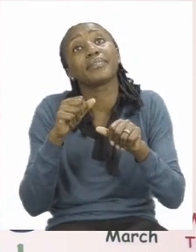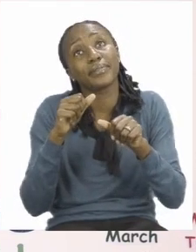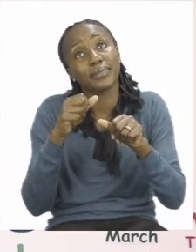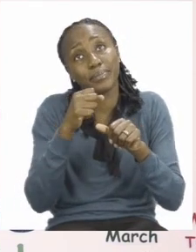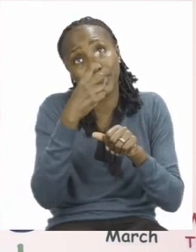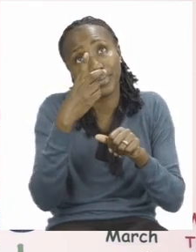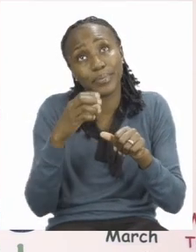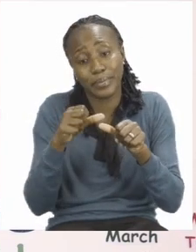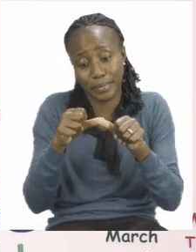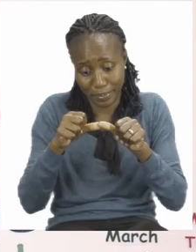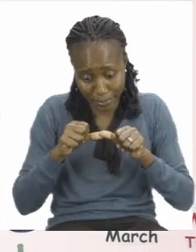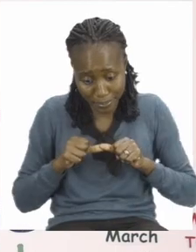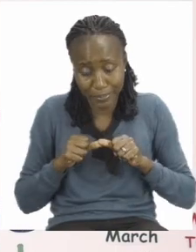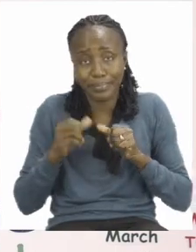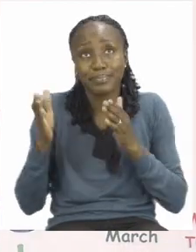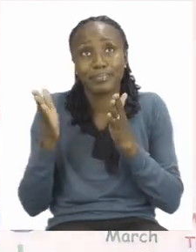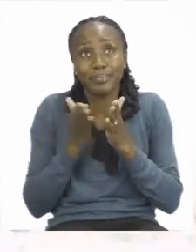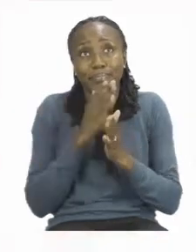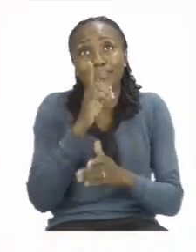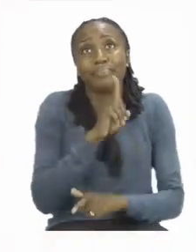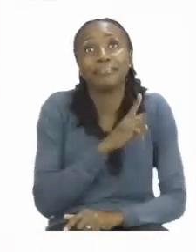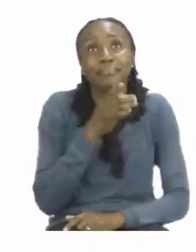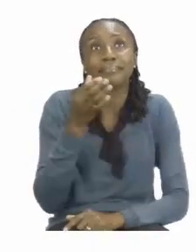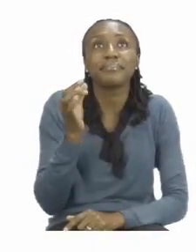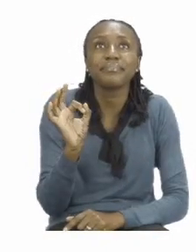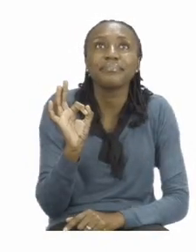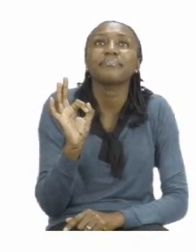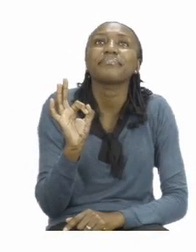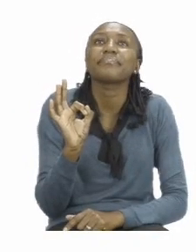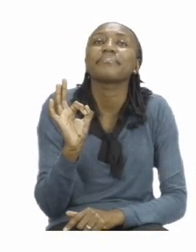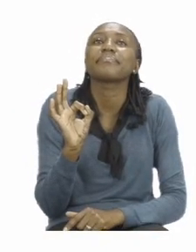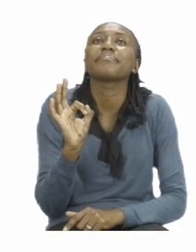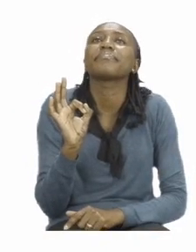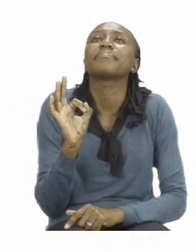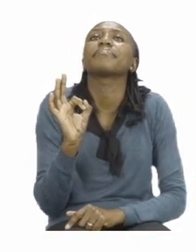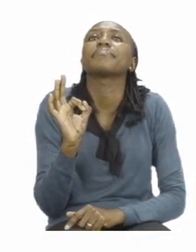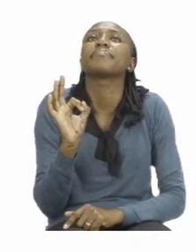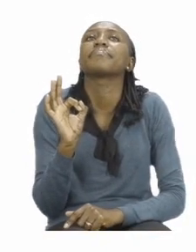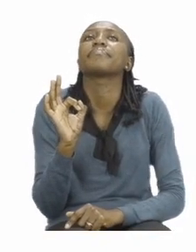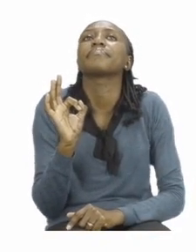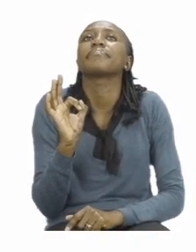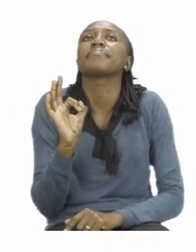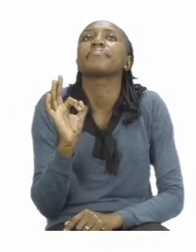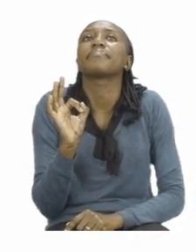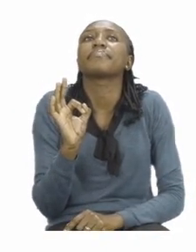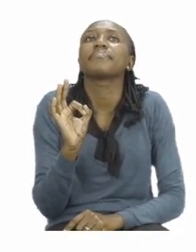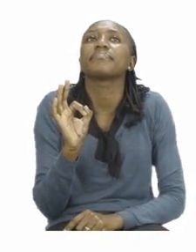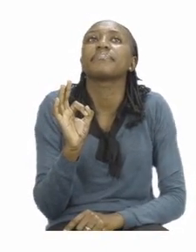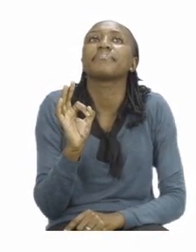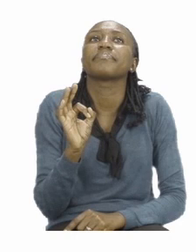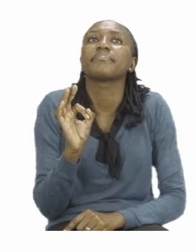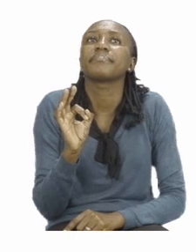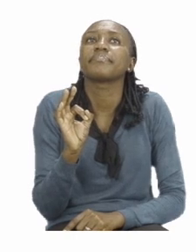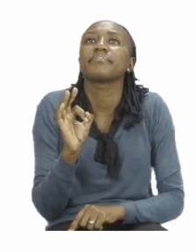the next page, page 19. On page 19, we are going to be